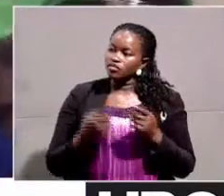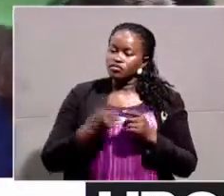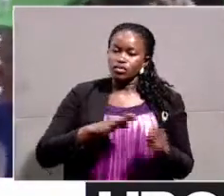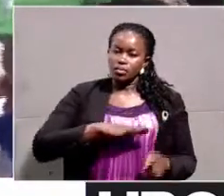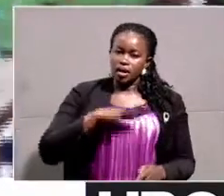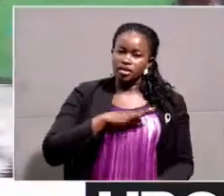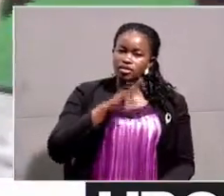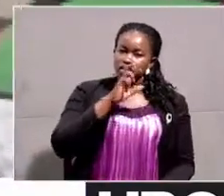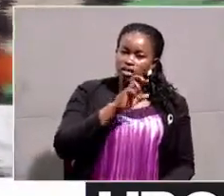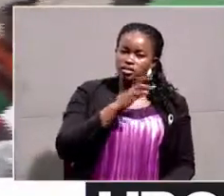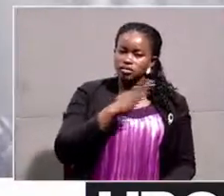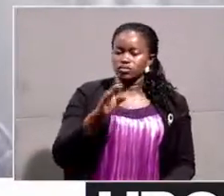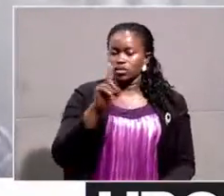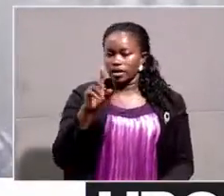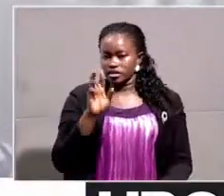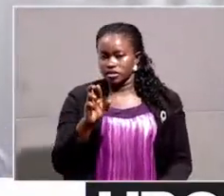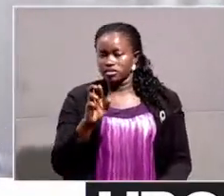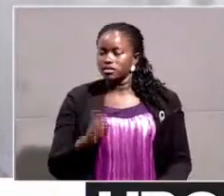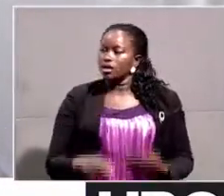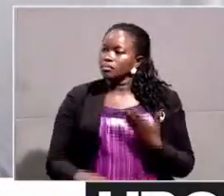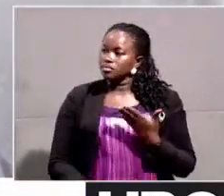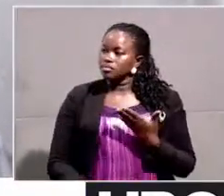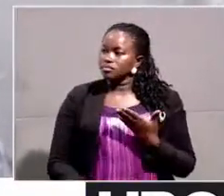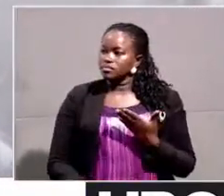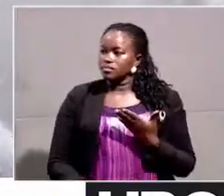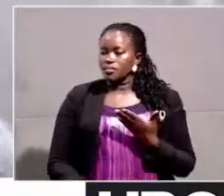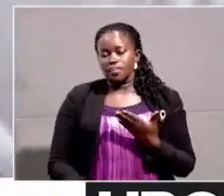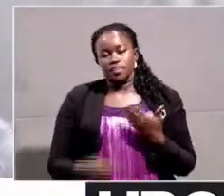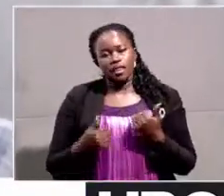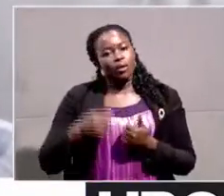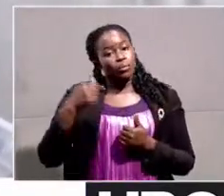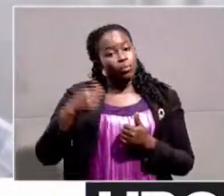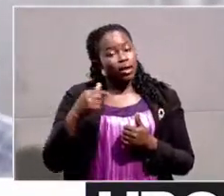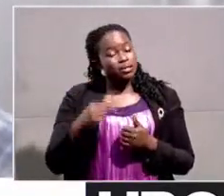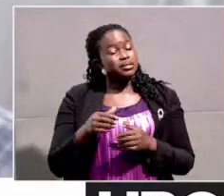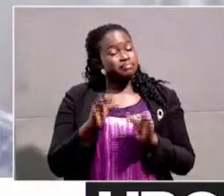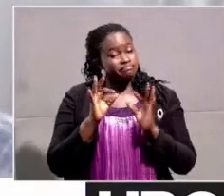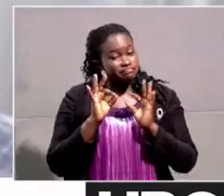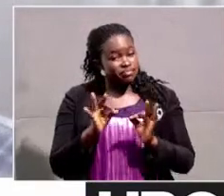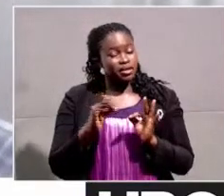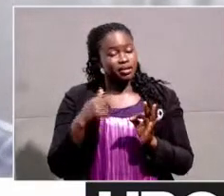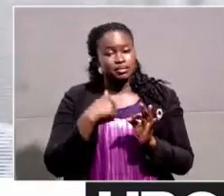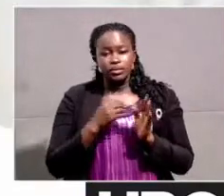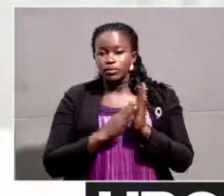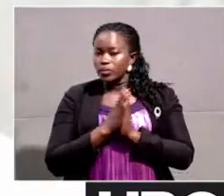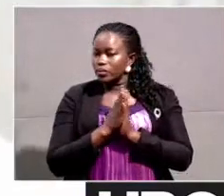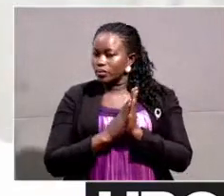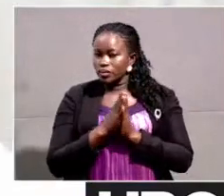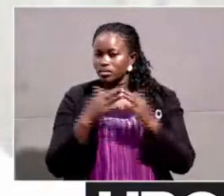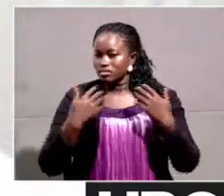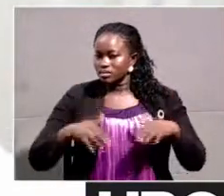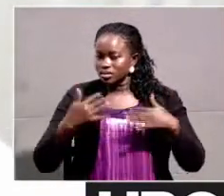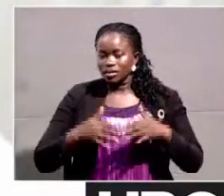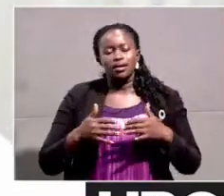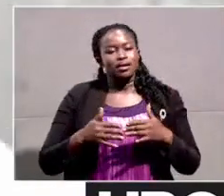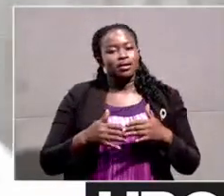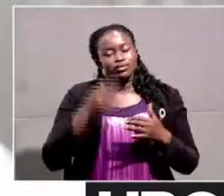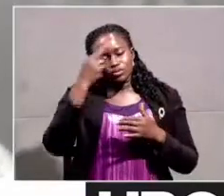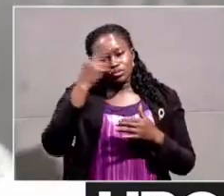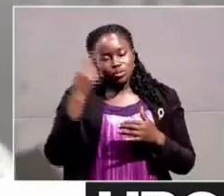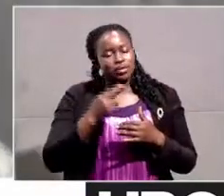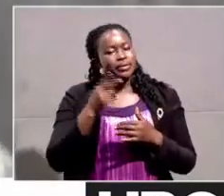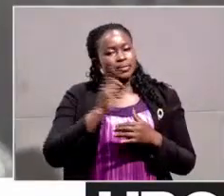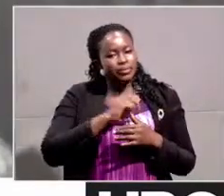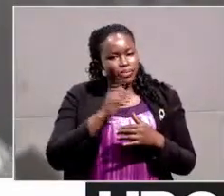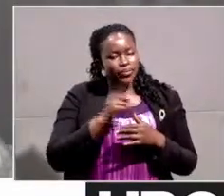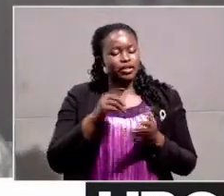of 8 to 18. I can say the quality has been so high. Personally, I'm impressed. These kids are playing high-level chess. I think